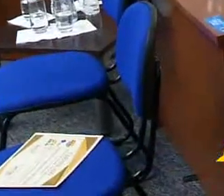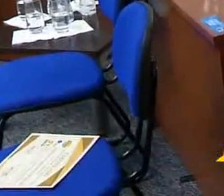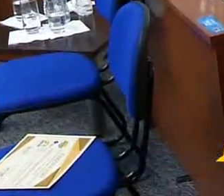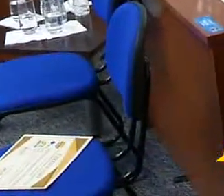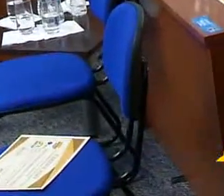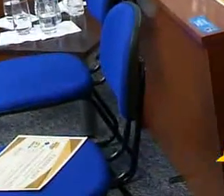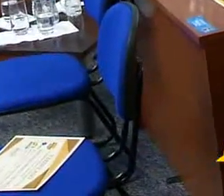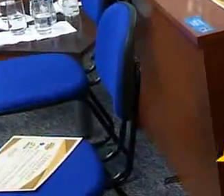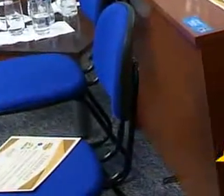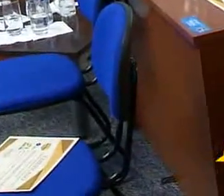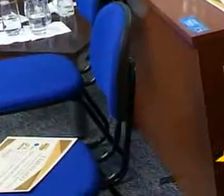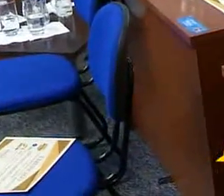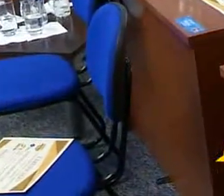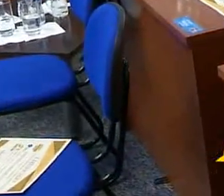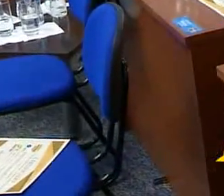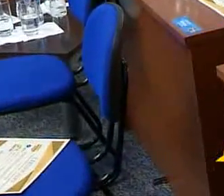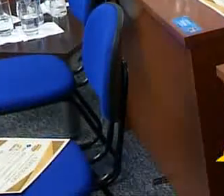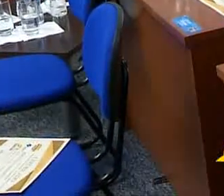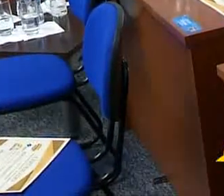Agradeço a participação do Arthur.